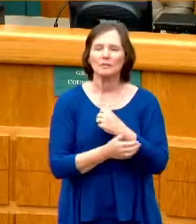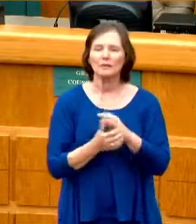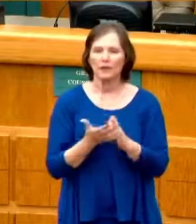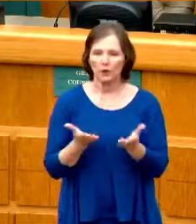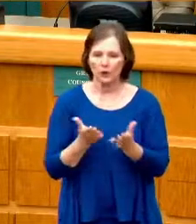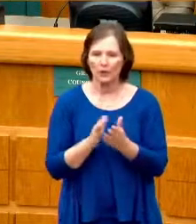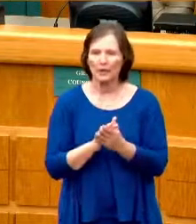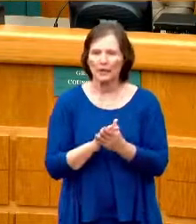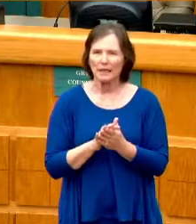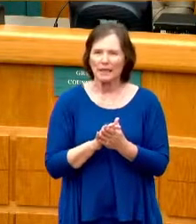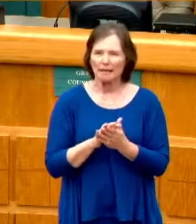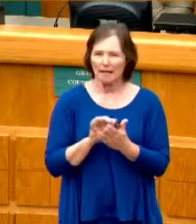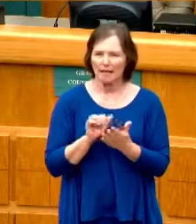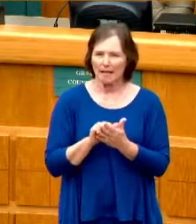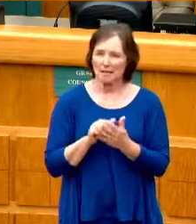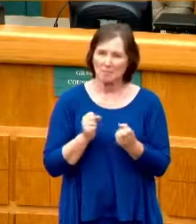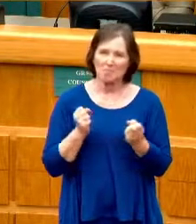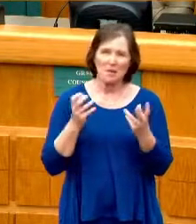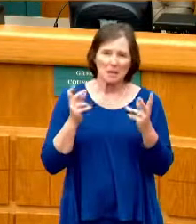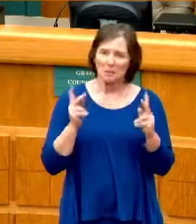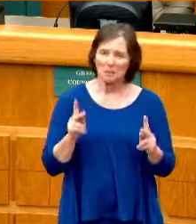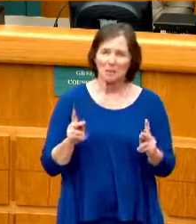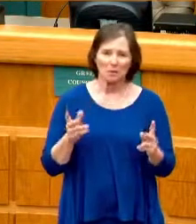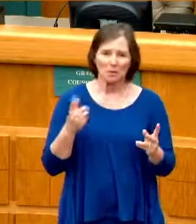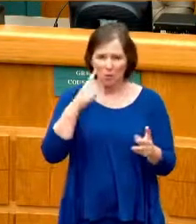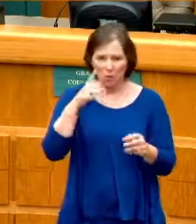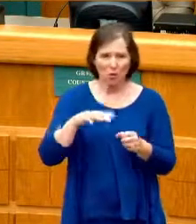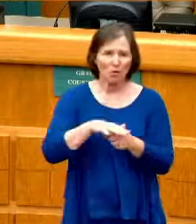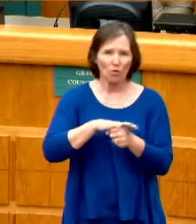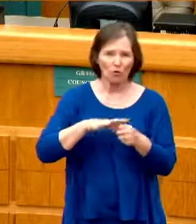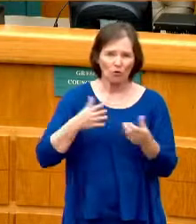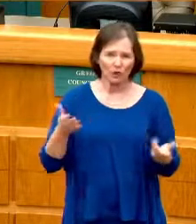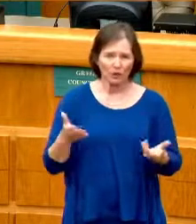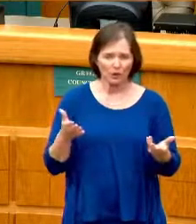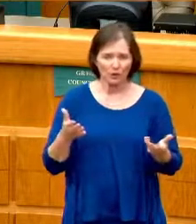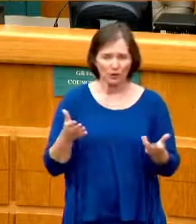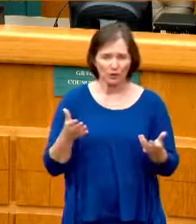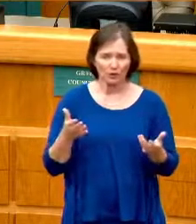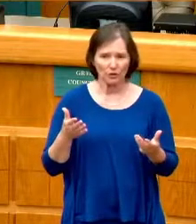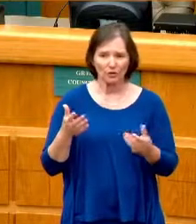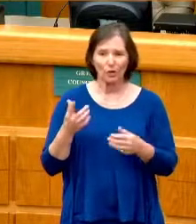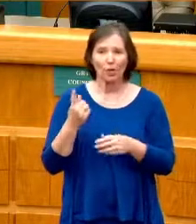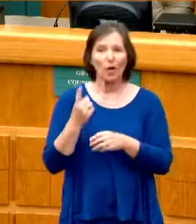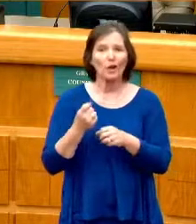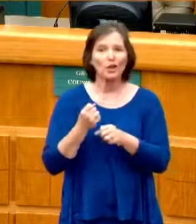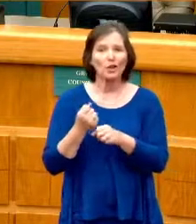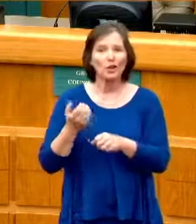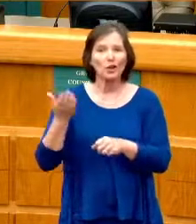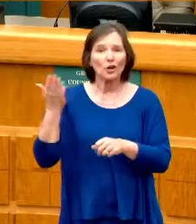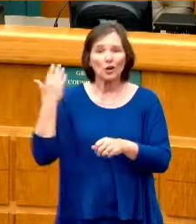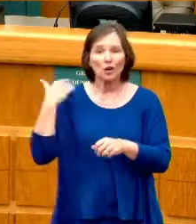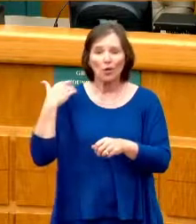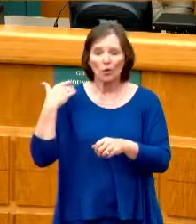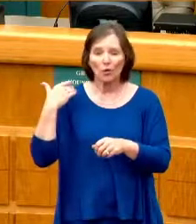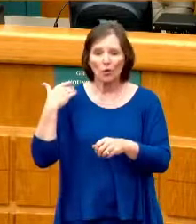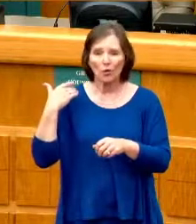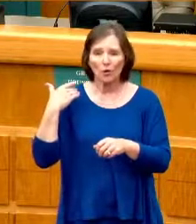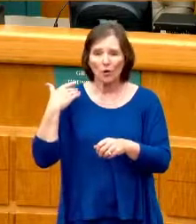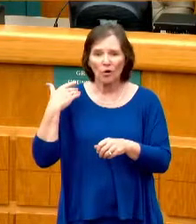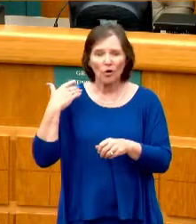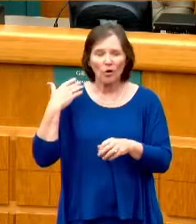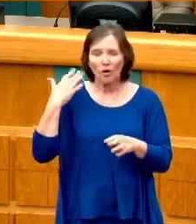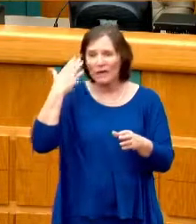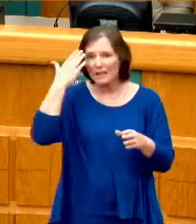That's a lot of individuals. You know, just over a year ago, COVID-19 was not even on our